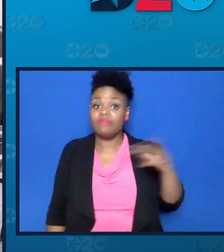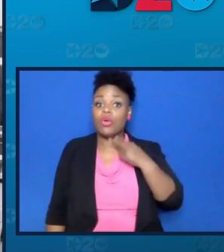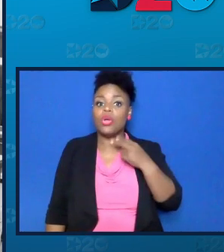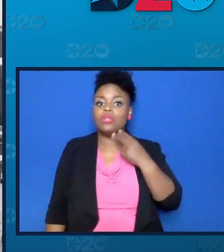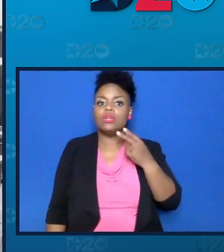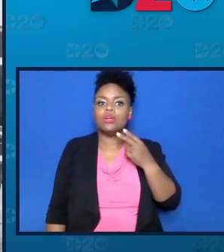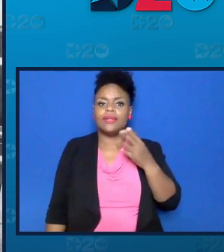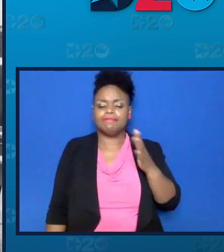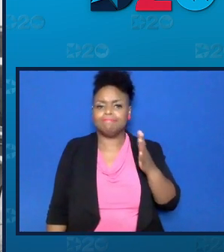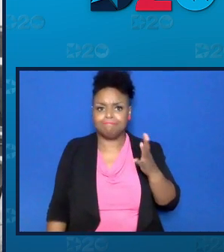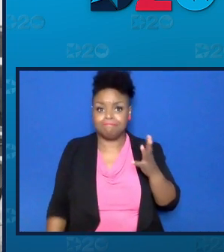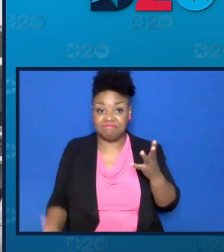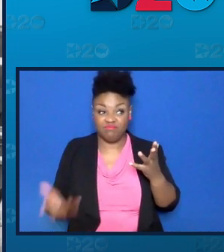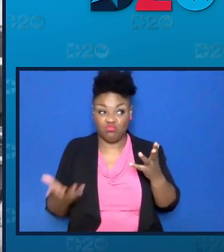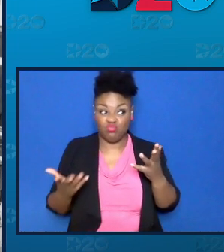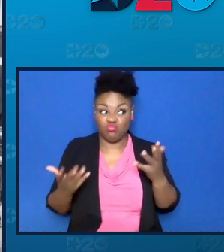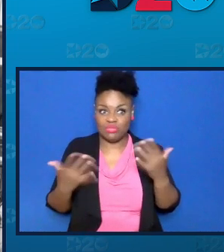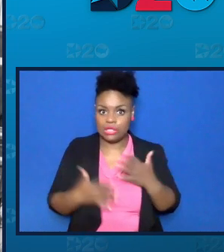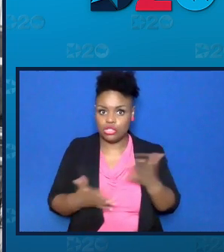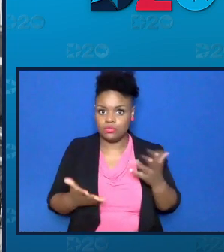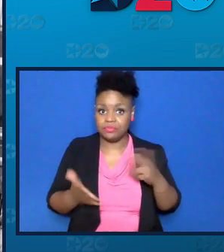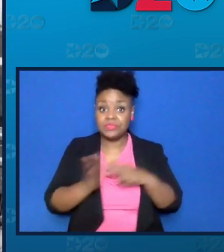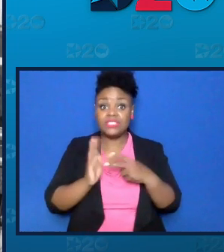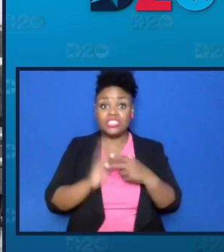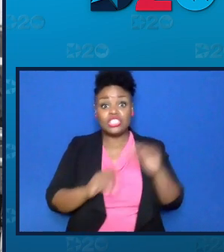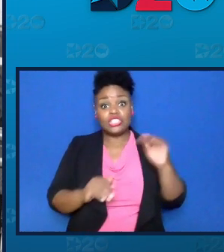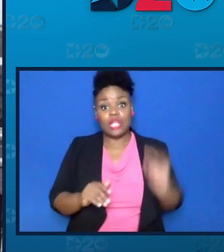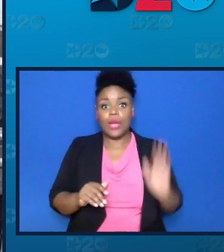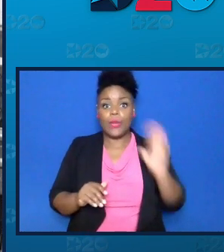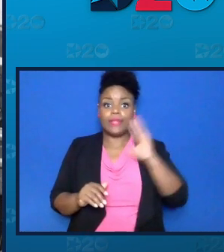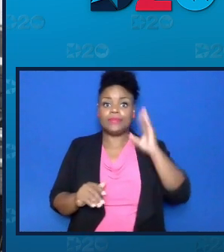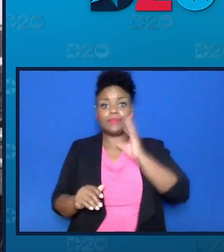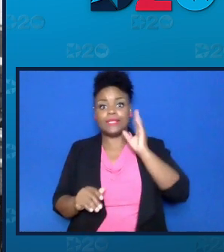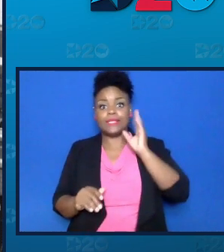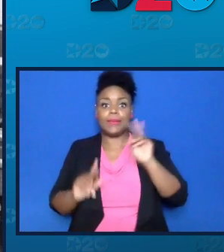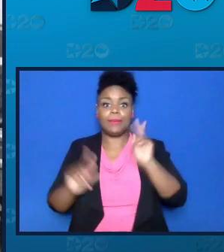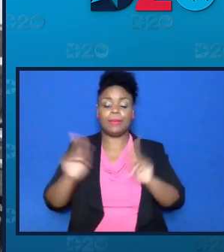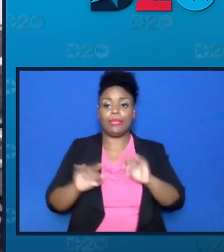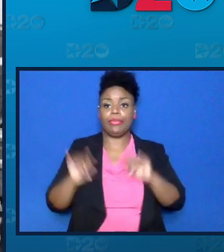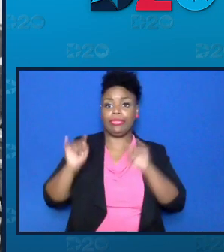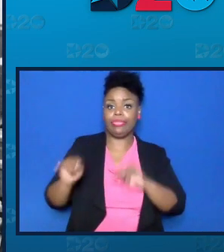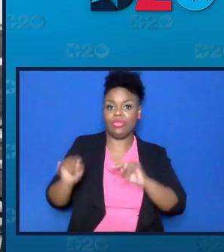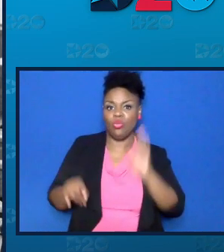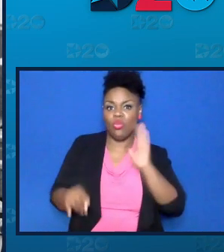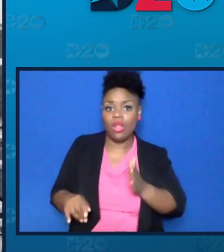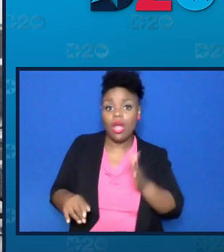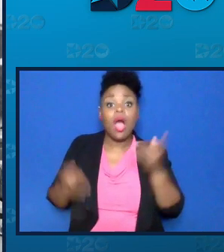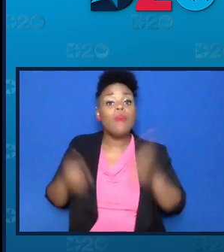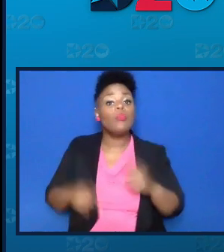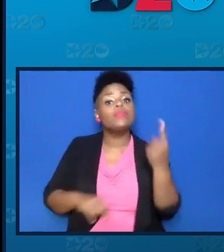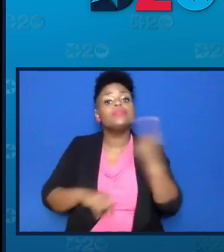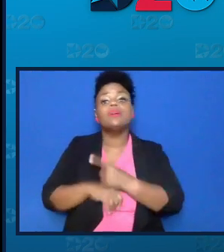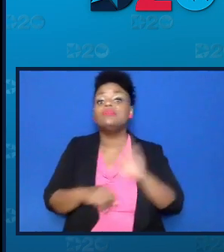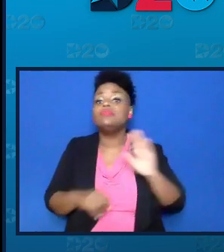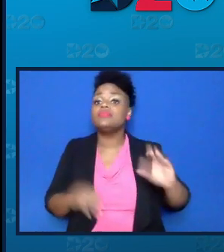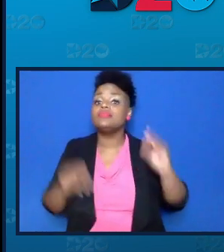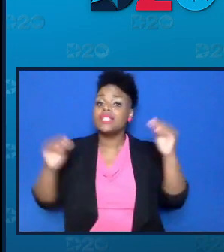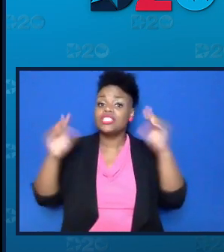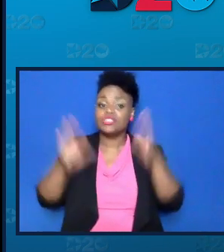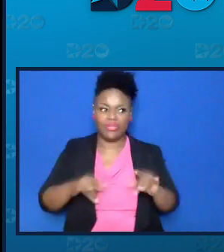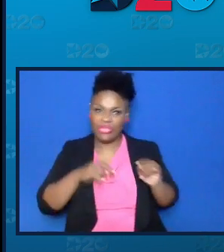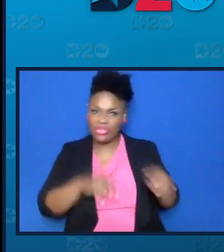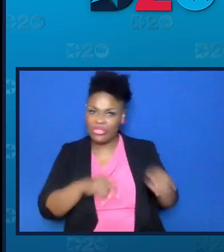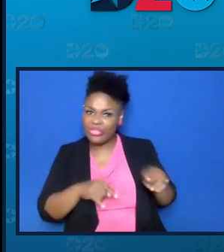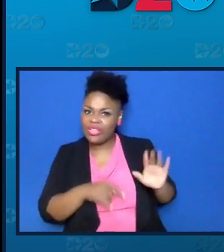to become an object of ridicule. When his teacher mimicked him and Joe ran home from school, his mother drove him back. Did